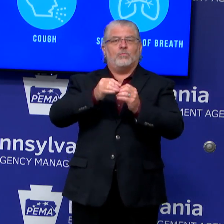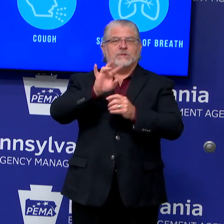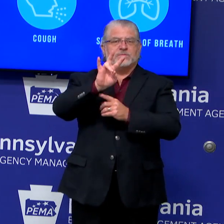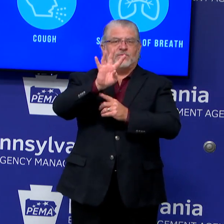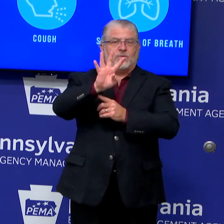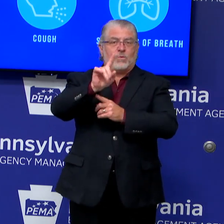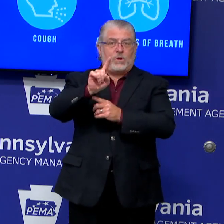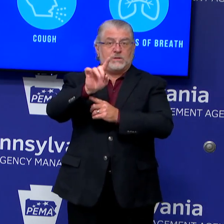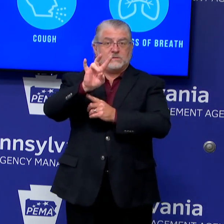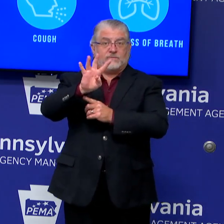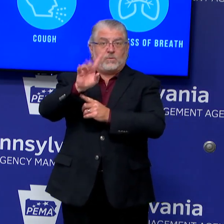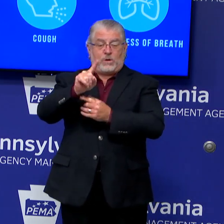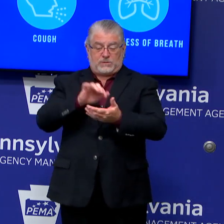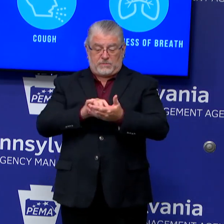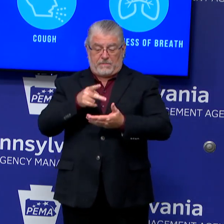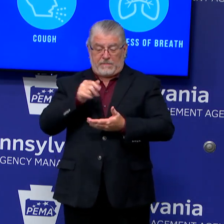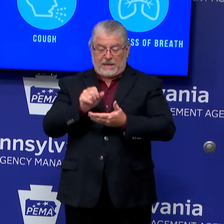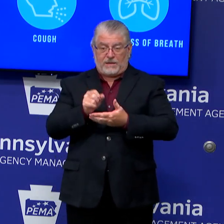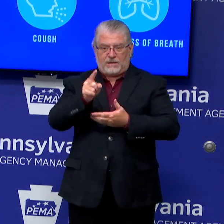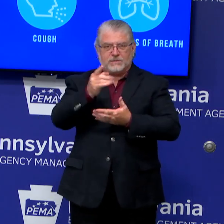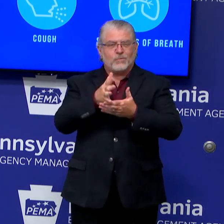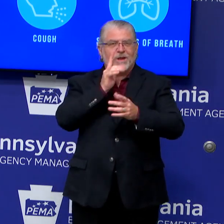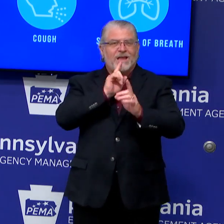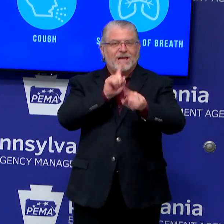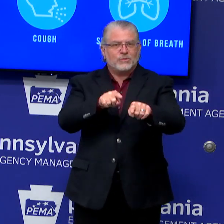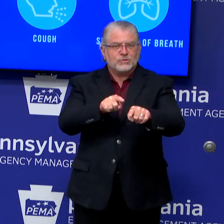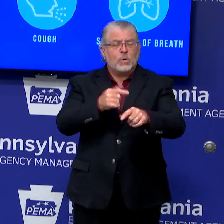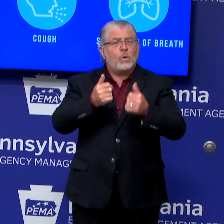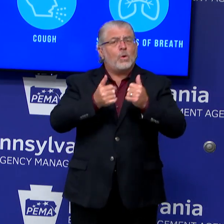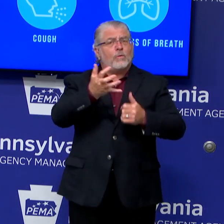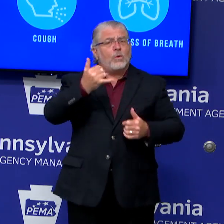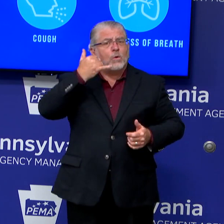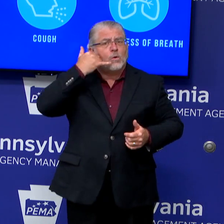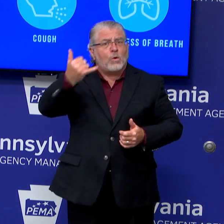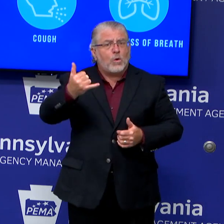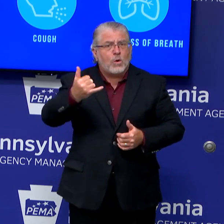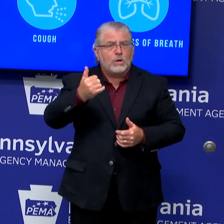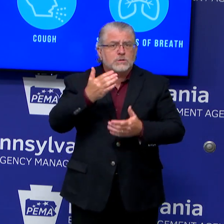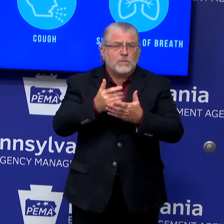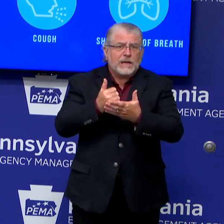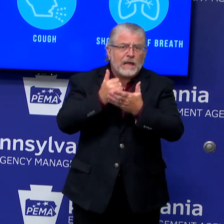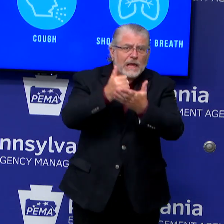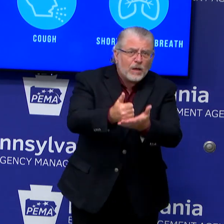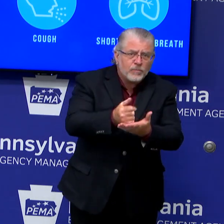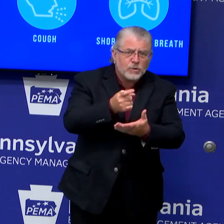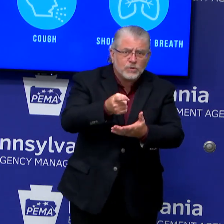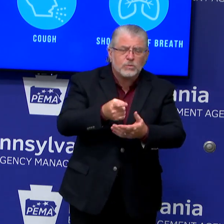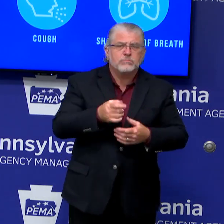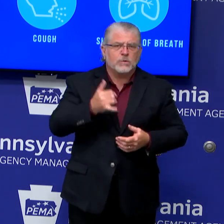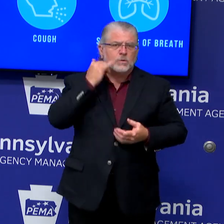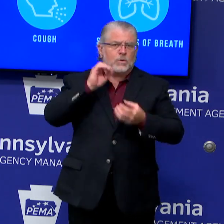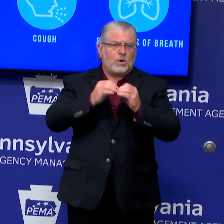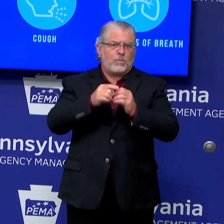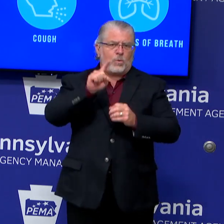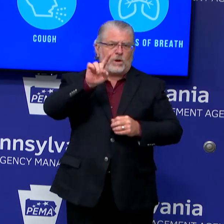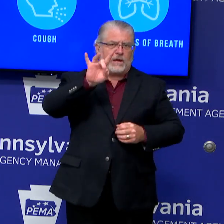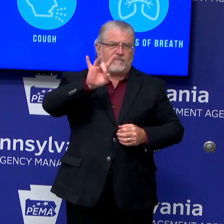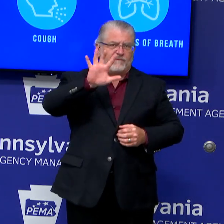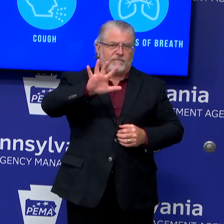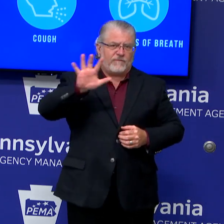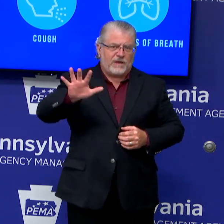or call the statewide support and referral helpline at 1-855-284